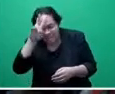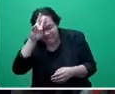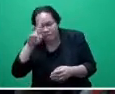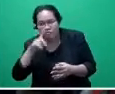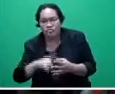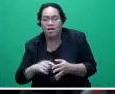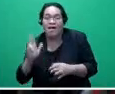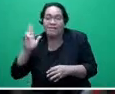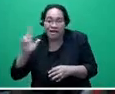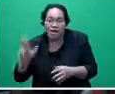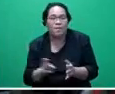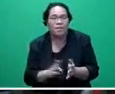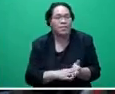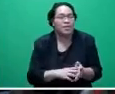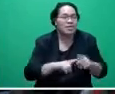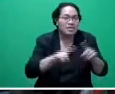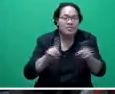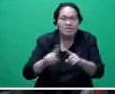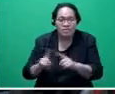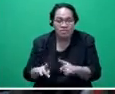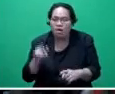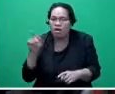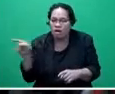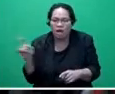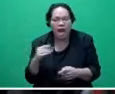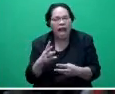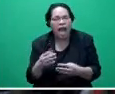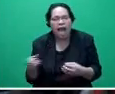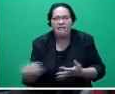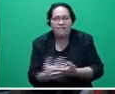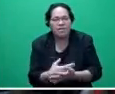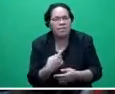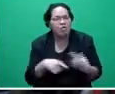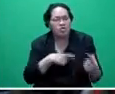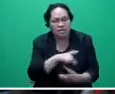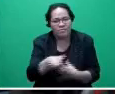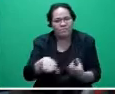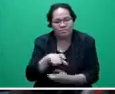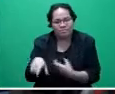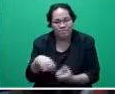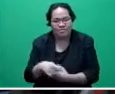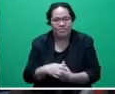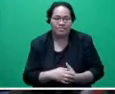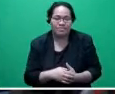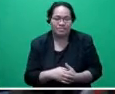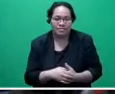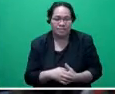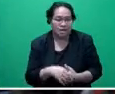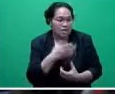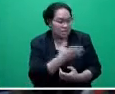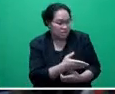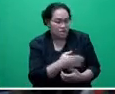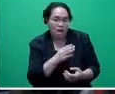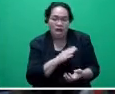to Onilau, where it's badly affected by TC Harrow. Mr. Speaker, sir, the Ministry of Fisheries have yet to put its